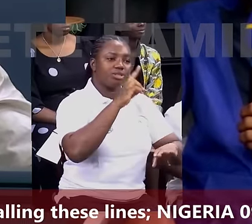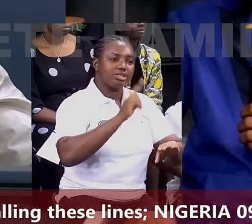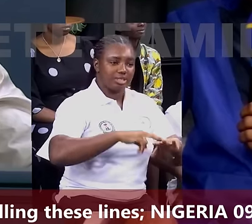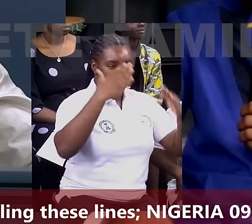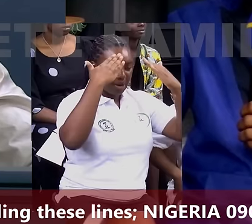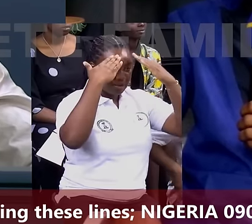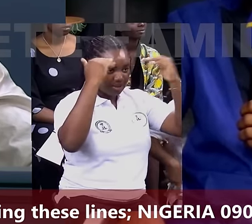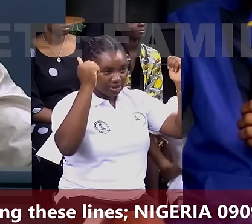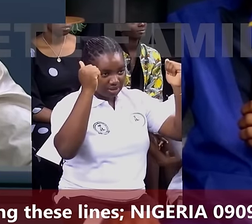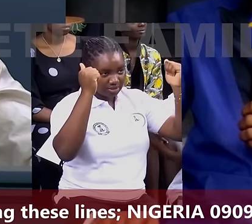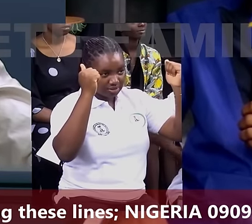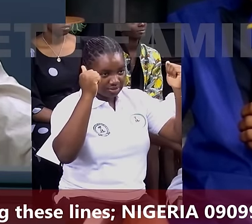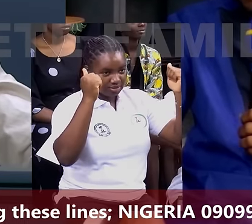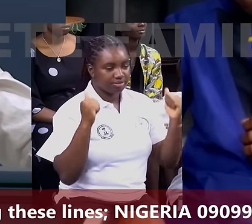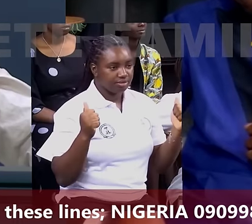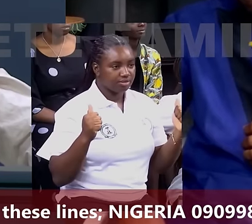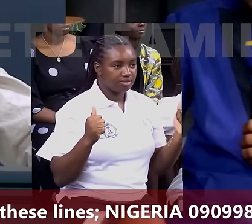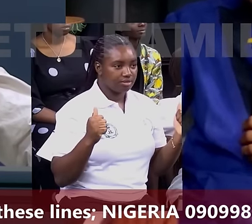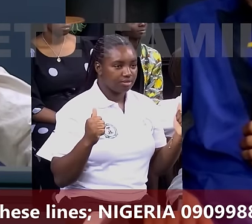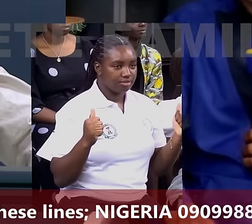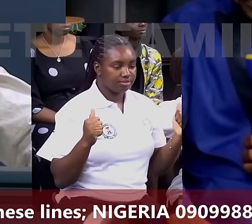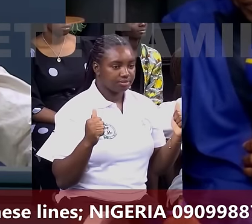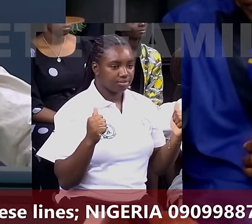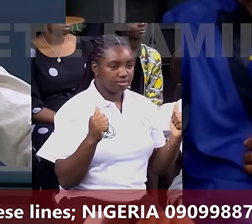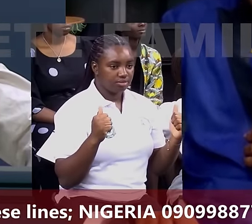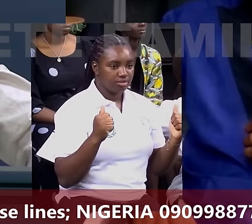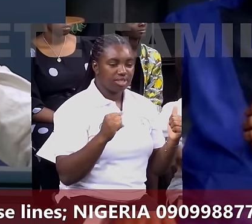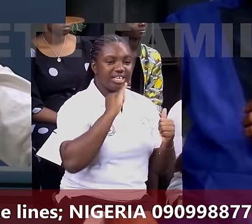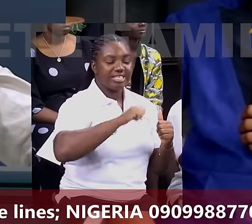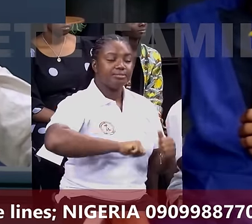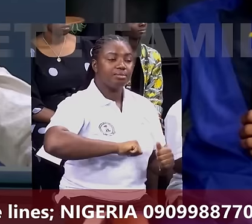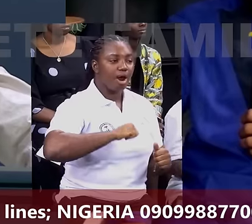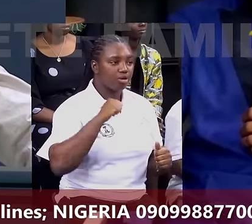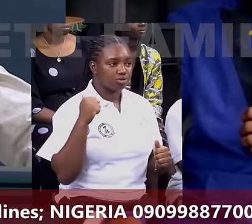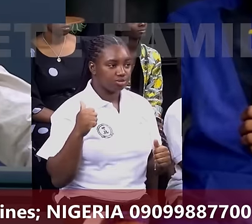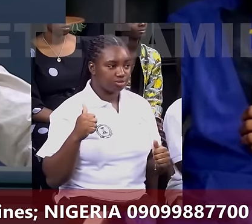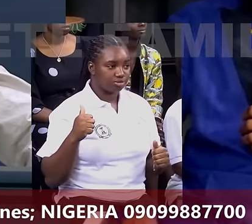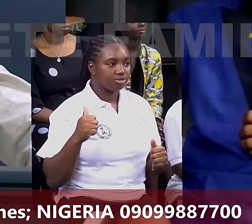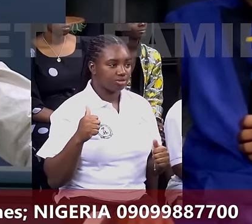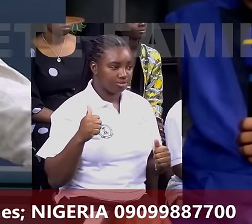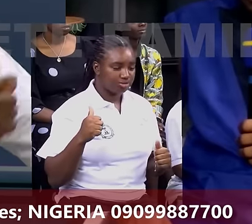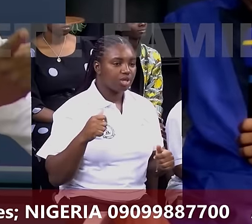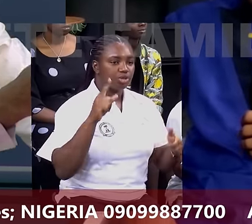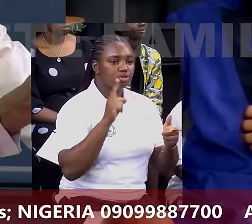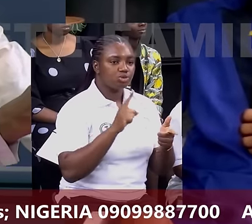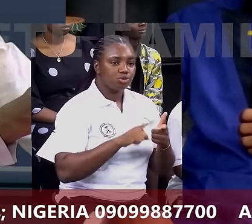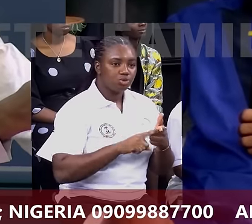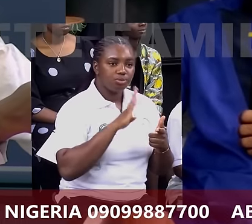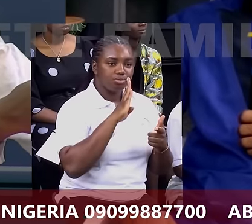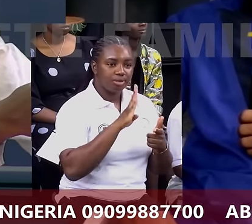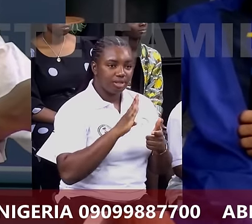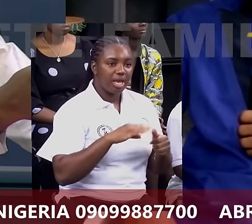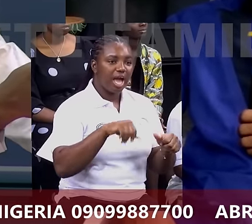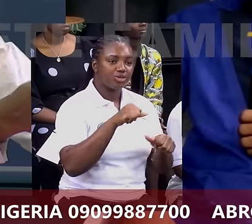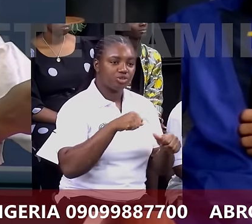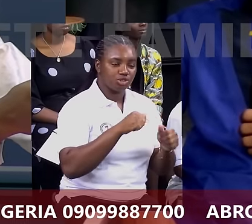Isa, the Ordinary President, is proud to be associated